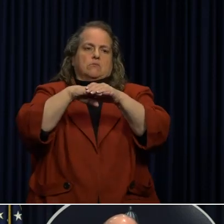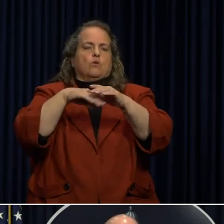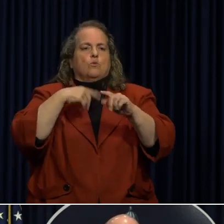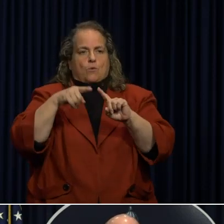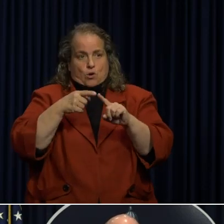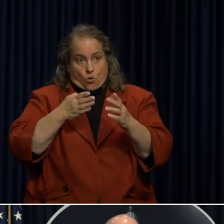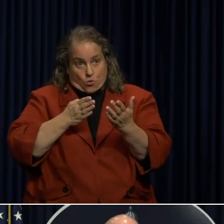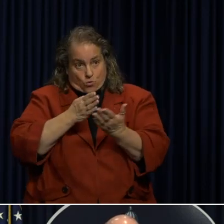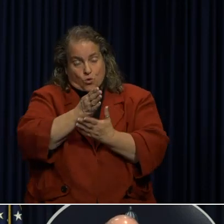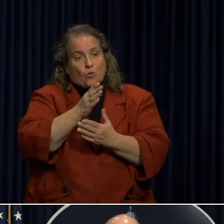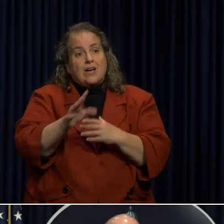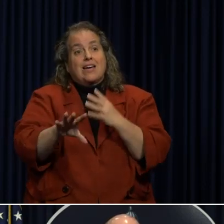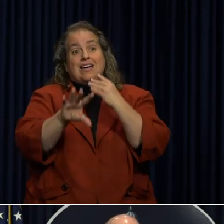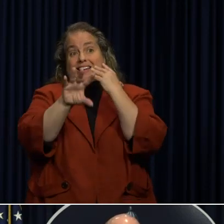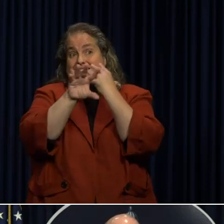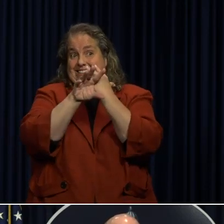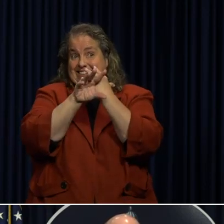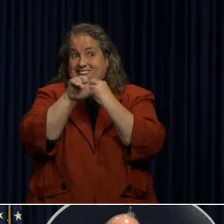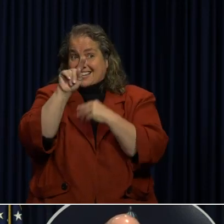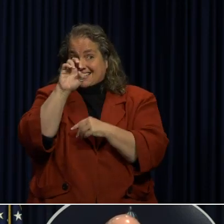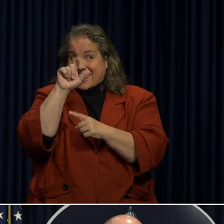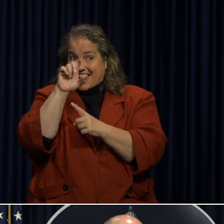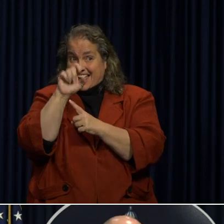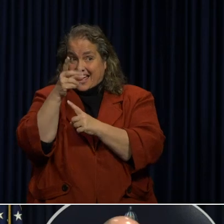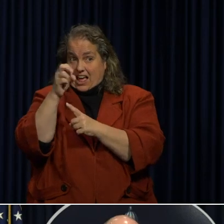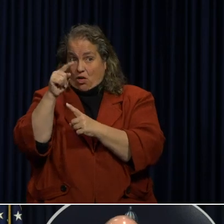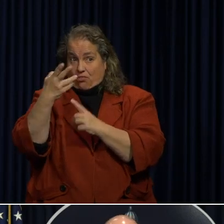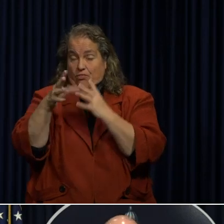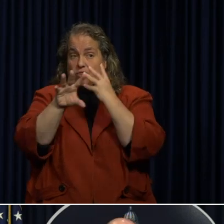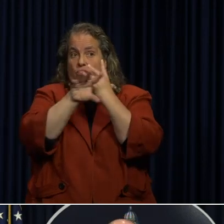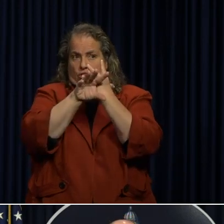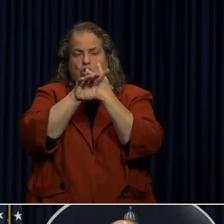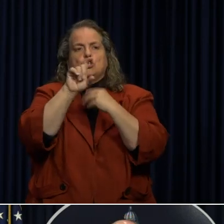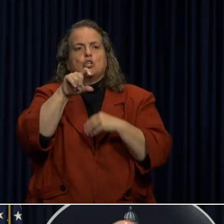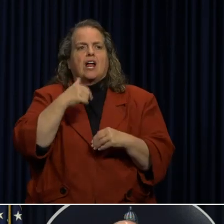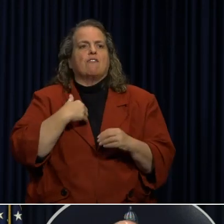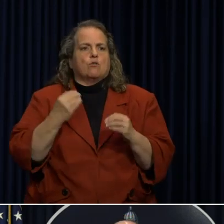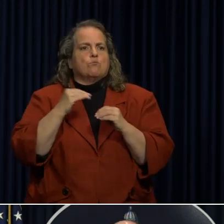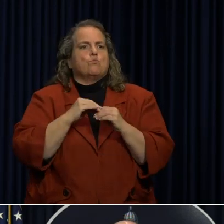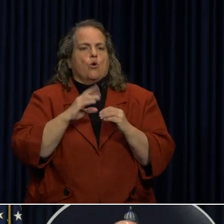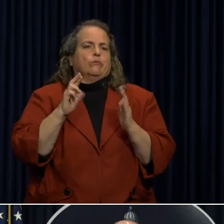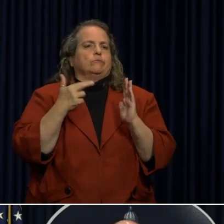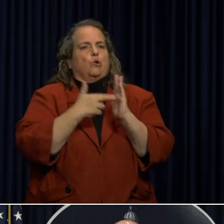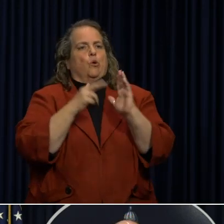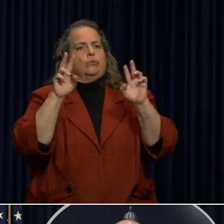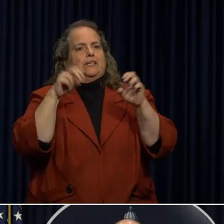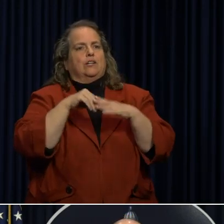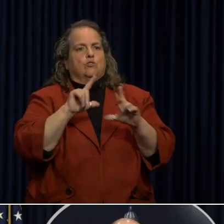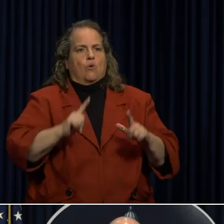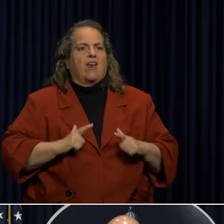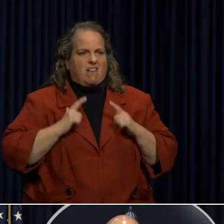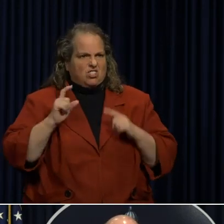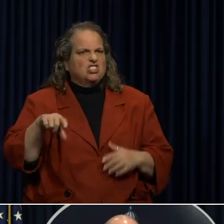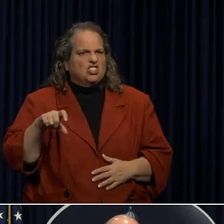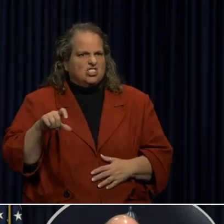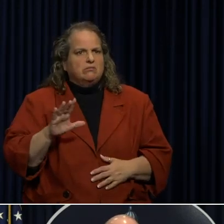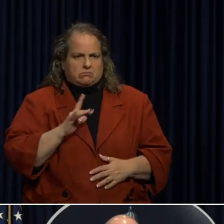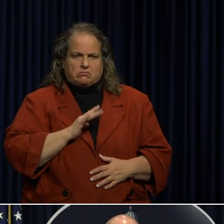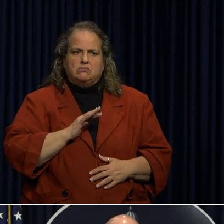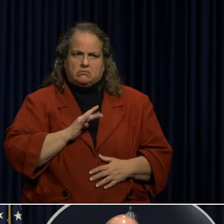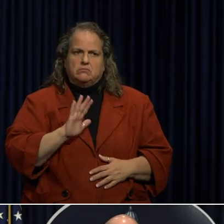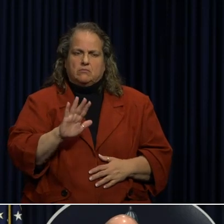coronavirus, telehealth should have a larger role in our lives. That would be a good thing from this virus. No visitors allowed in